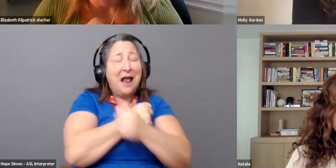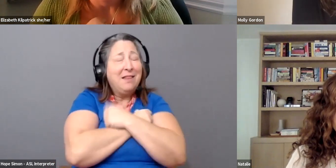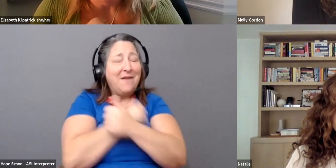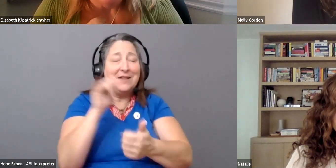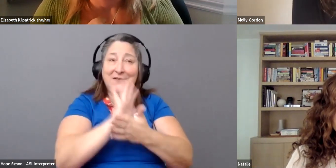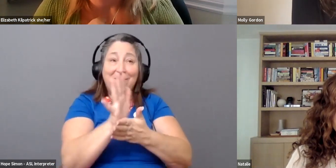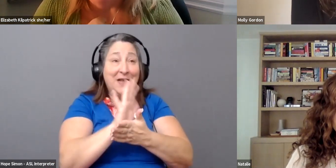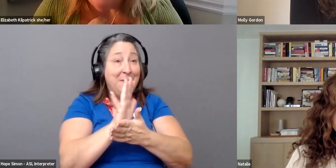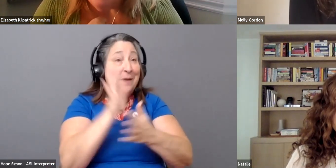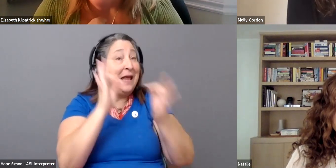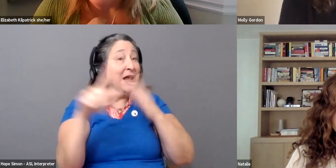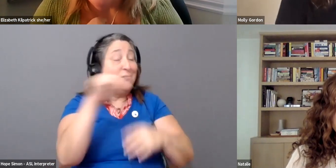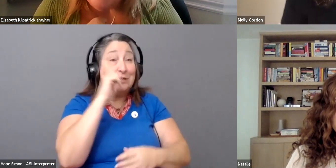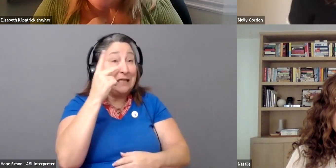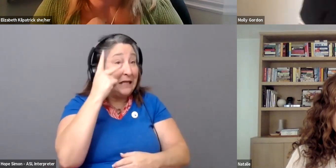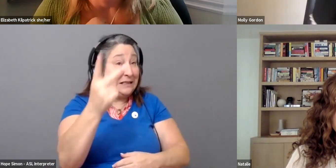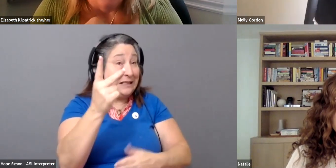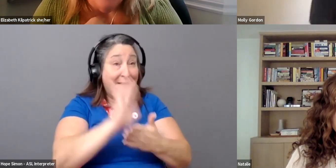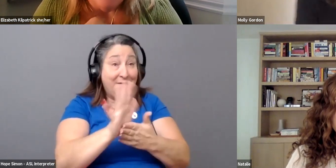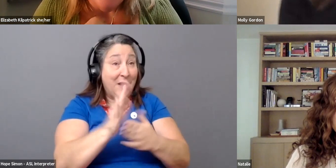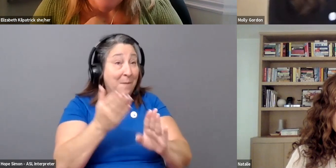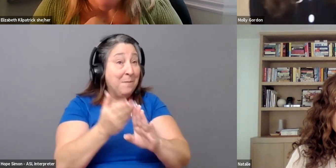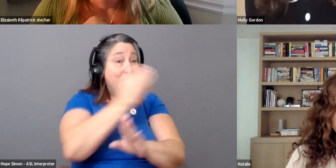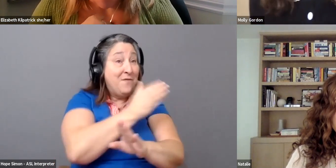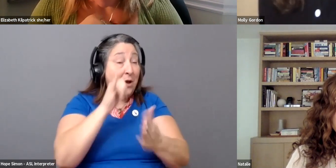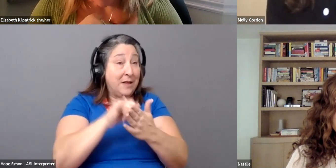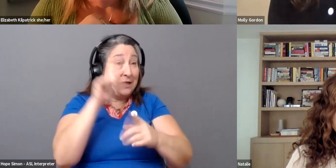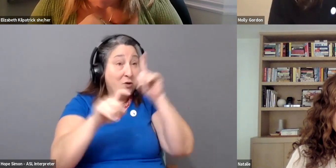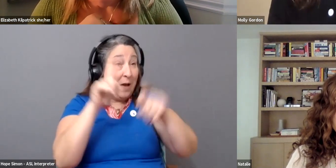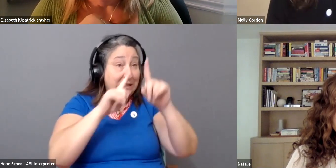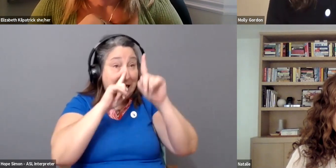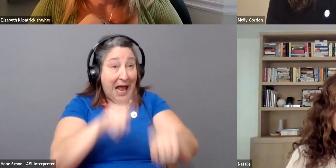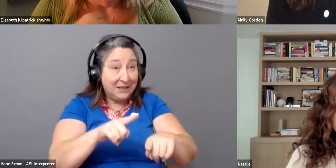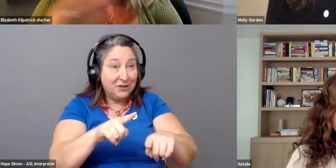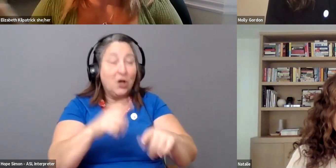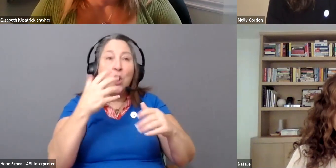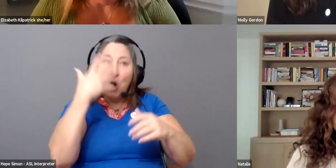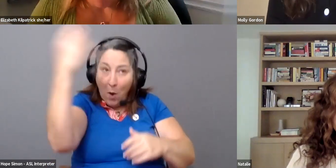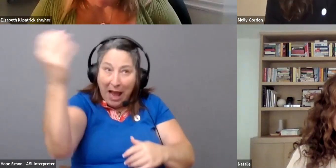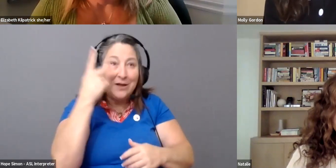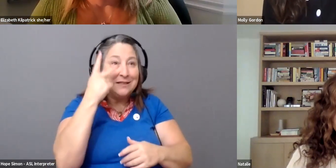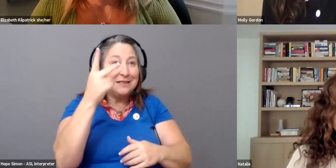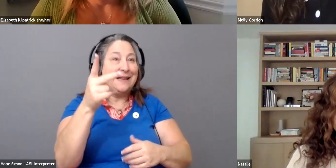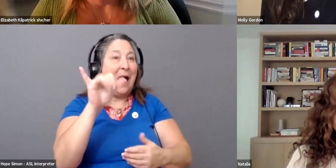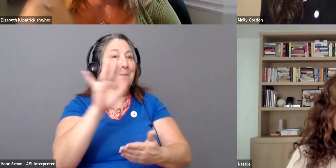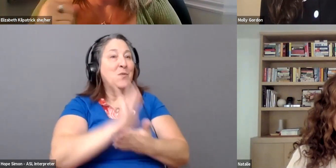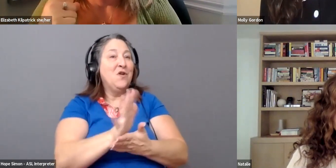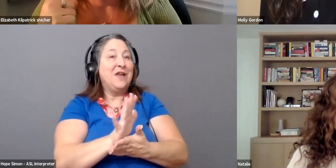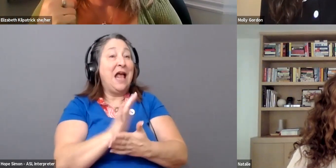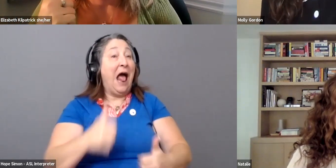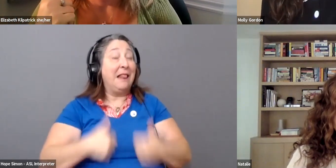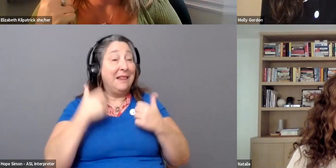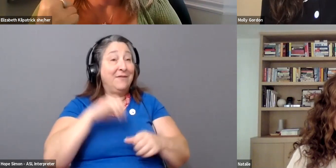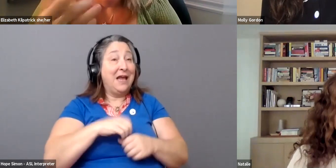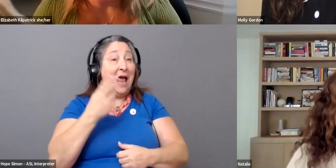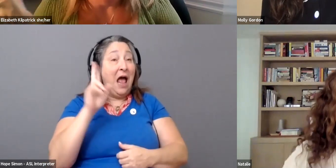if you didn't see it before this Q&A, go out and see it. I noticed, because I live in Huntington Beach, I was